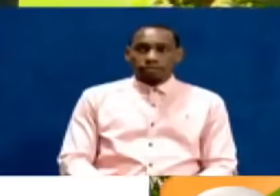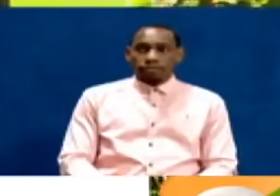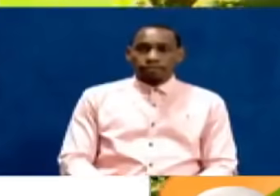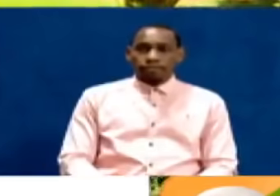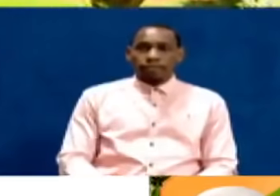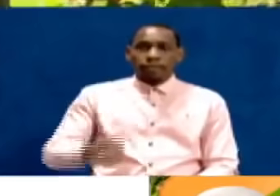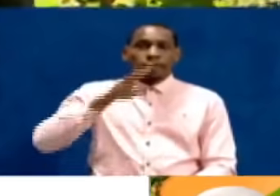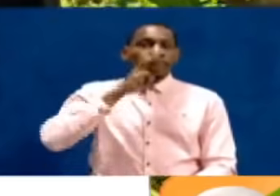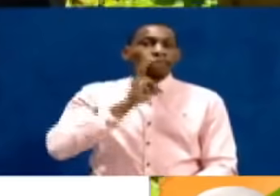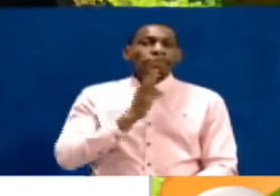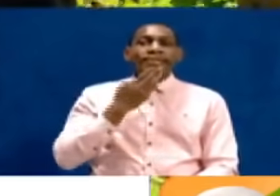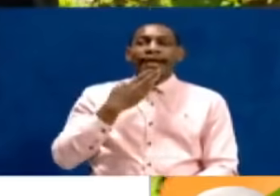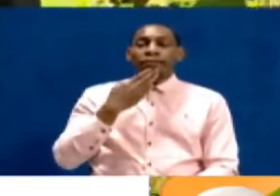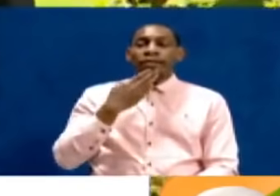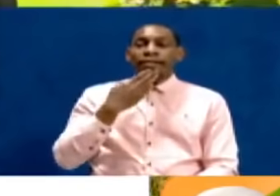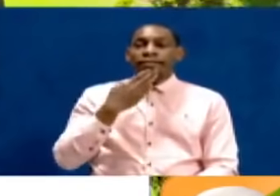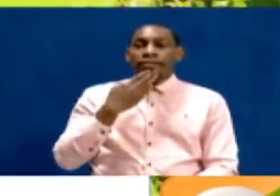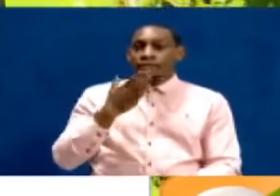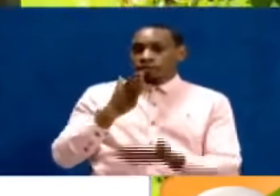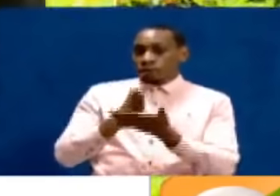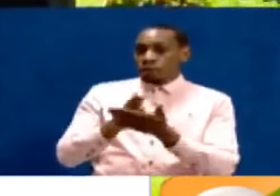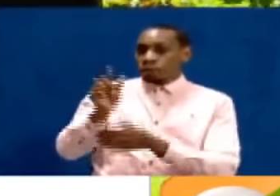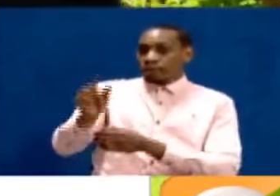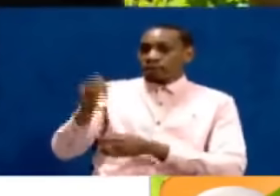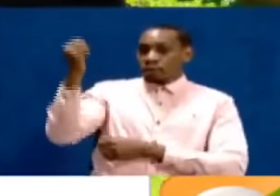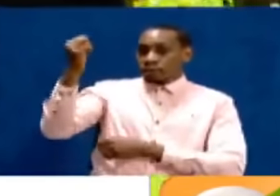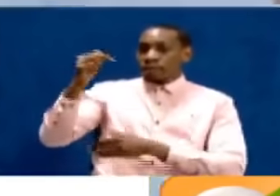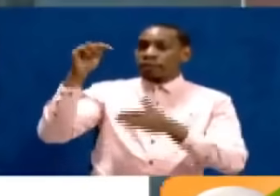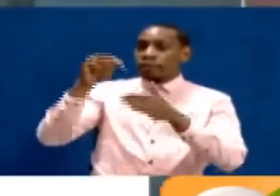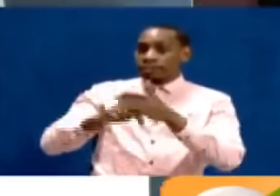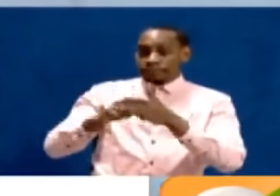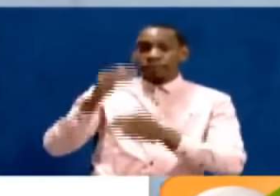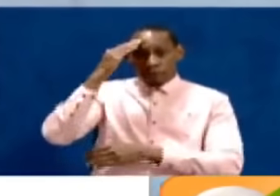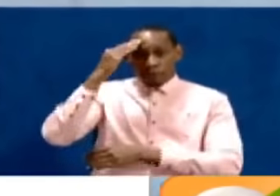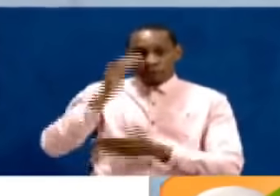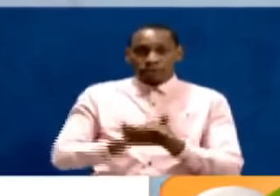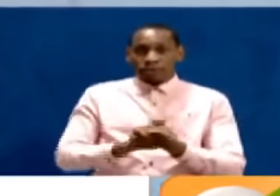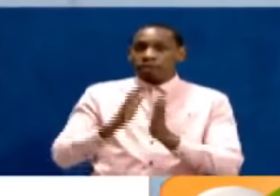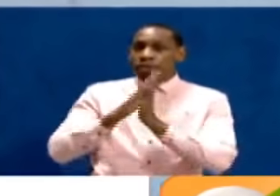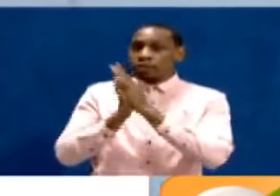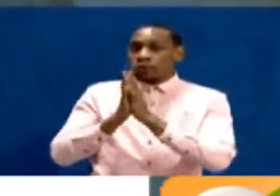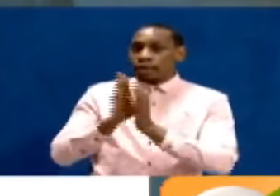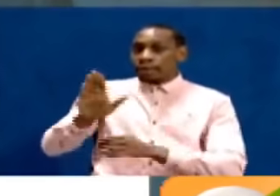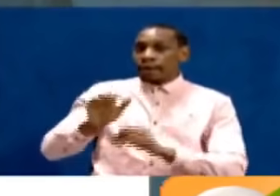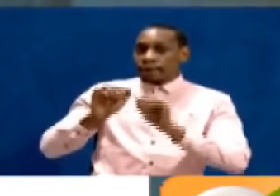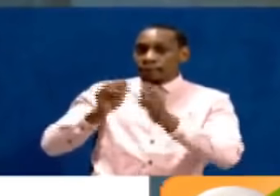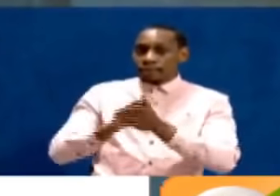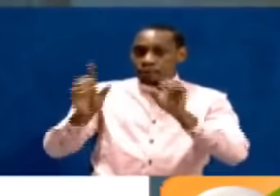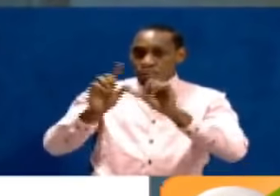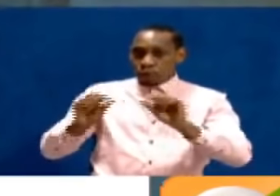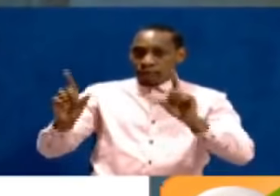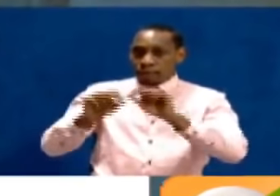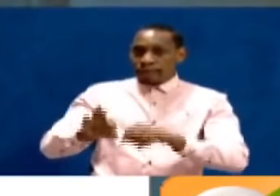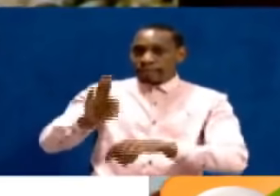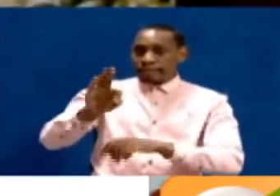Wycliffe Musalia Mudavadi is a creature of the landscape of political power. His story can be summarized